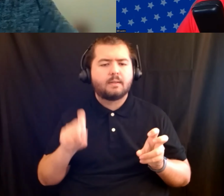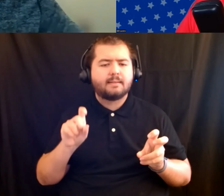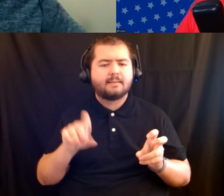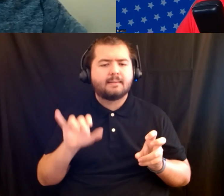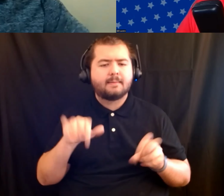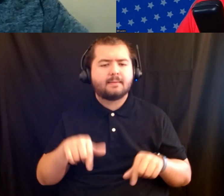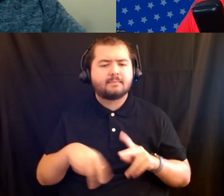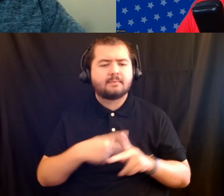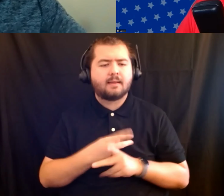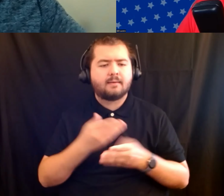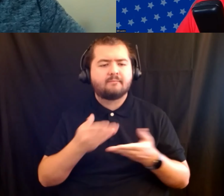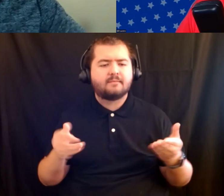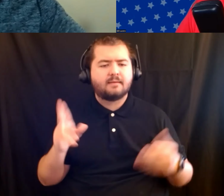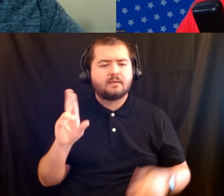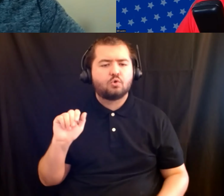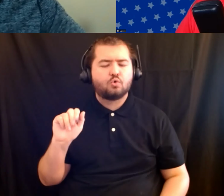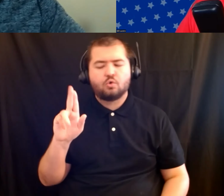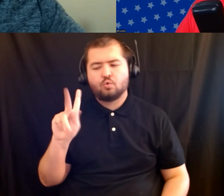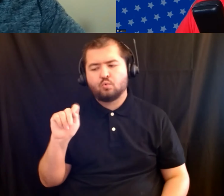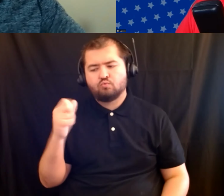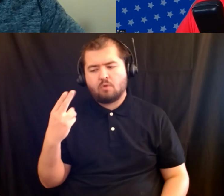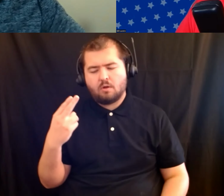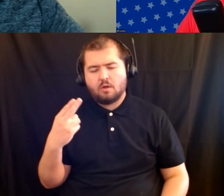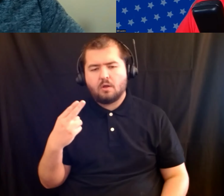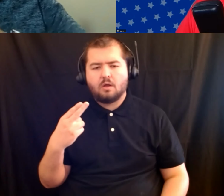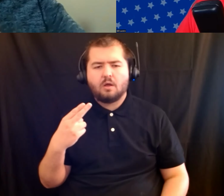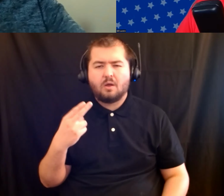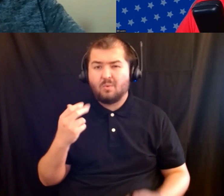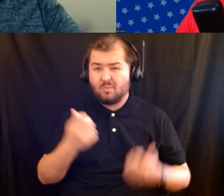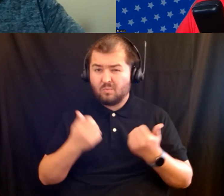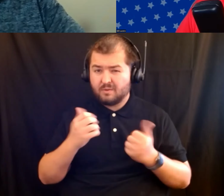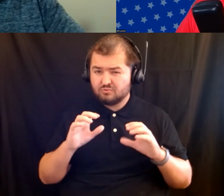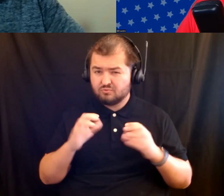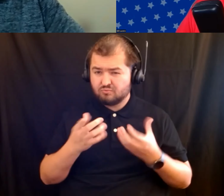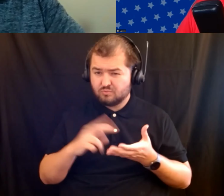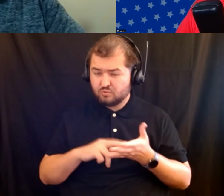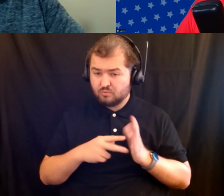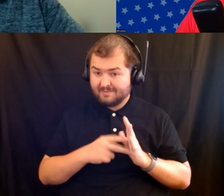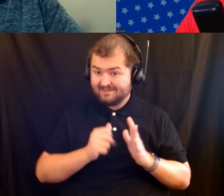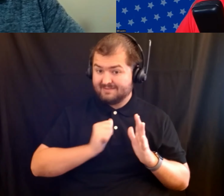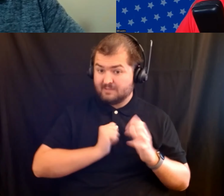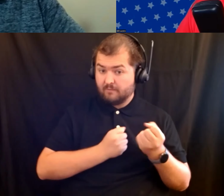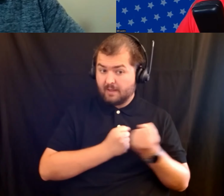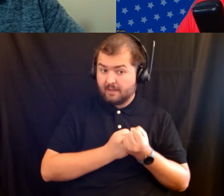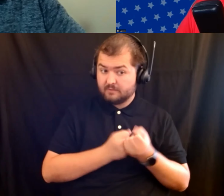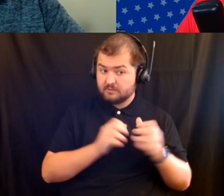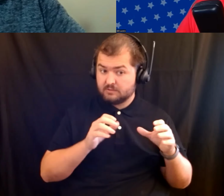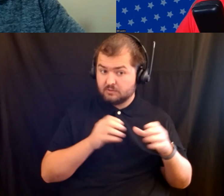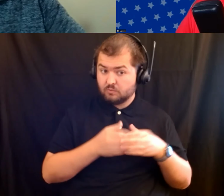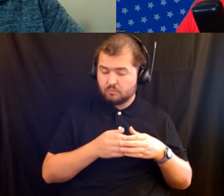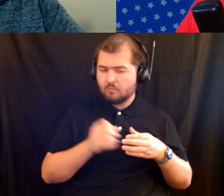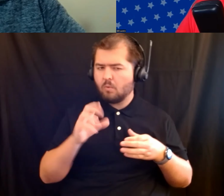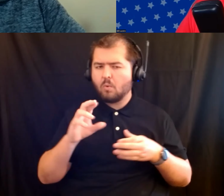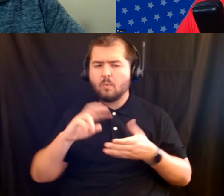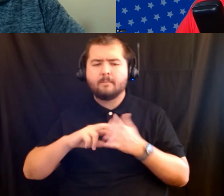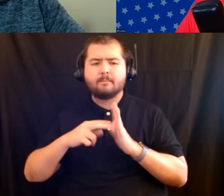Thank you. So which group are you talking about in Utah? Are you talking about the self-advocacy group today or the Arizona Disability